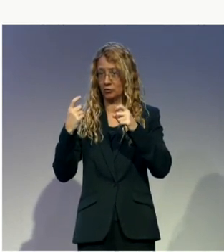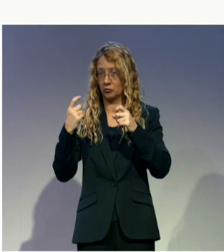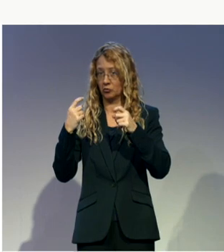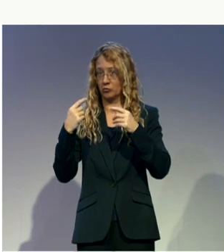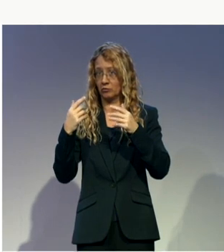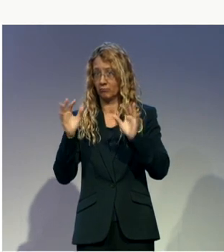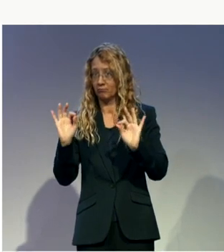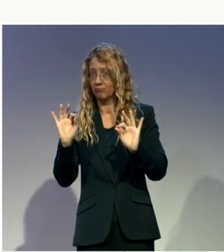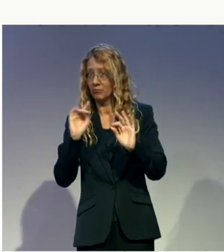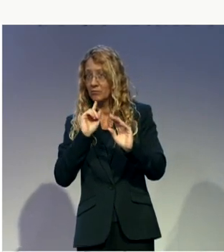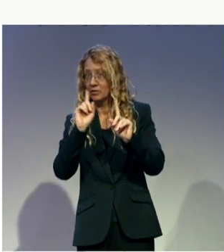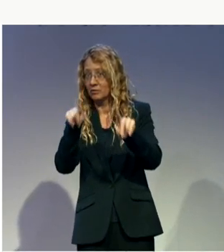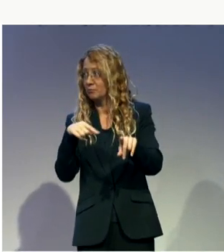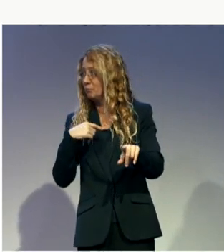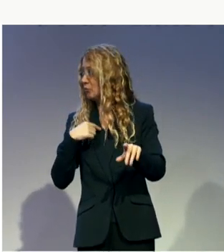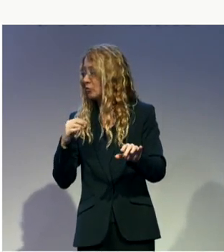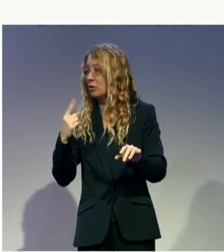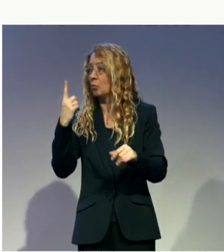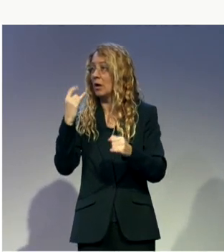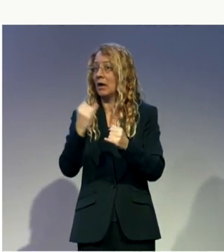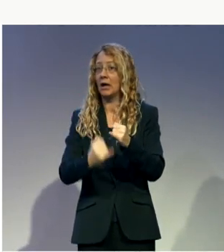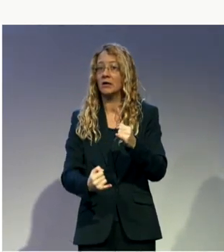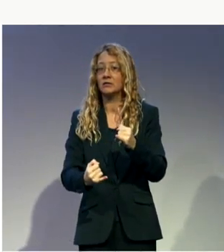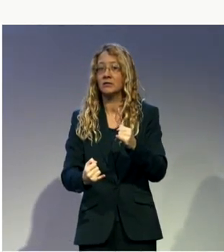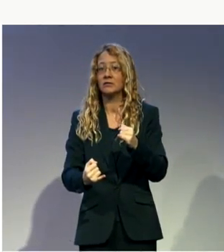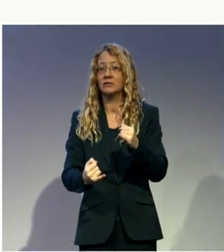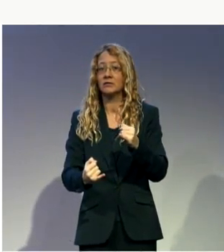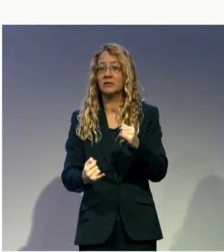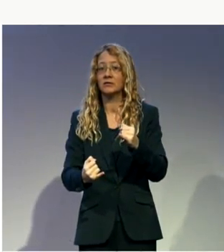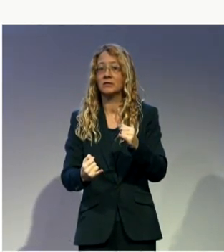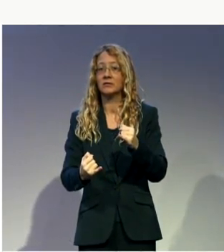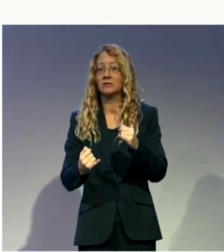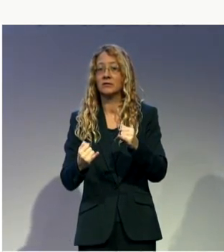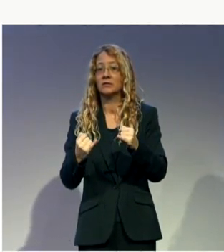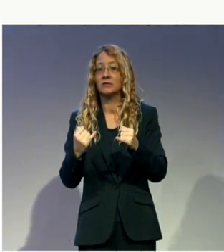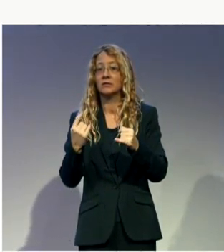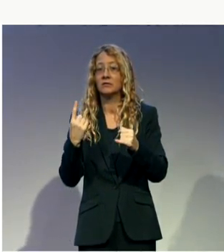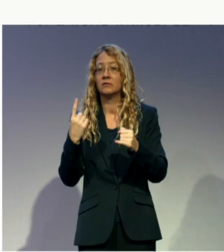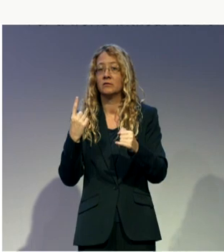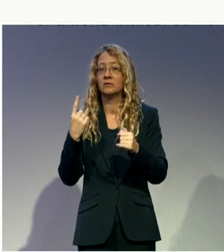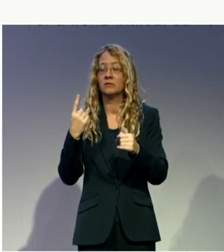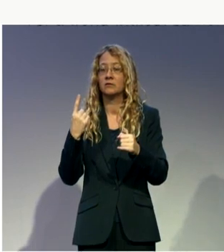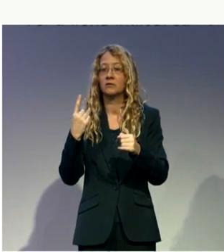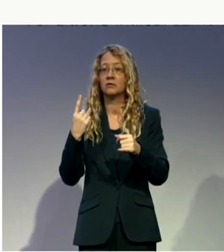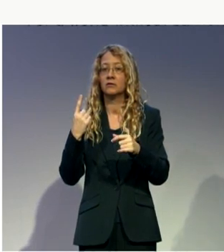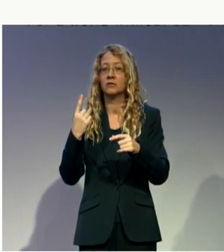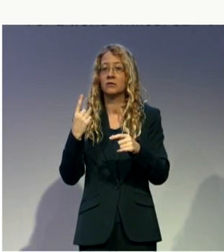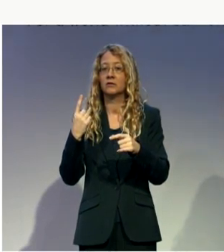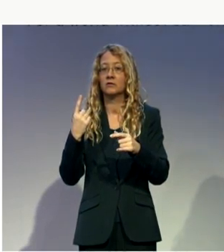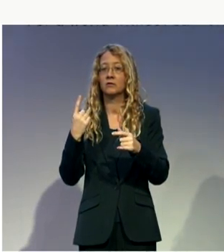question for you as well. I steal a little bit from the political participation, but could you tell me what is love?